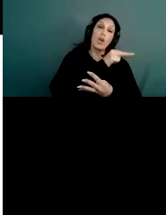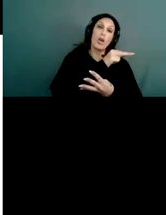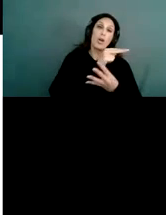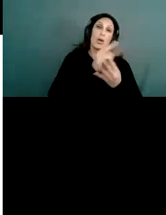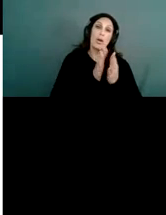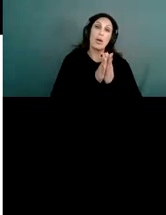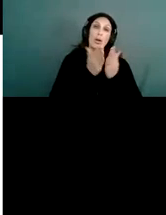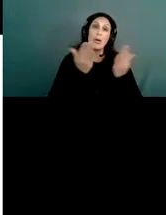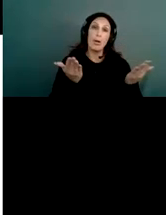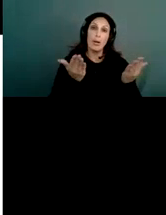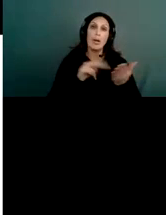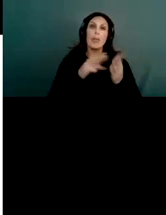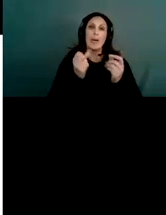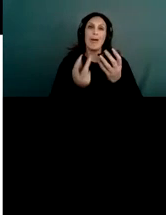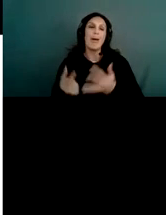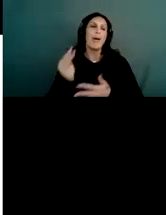their previous work.